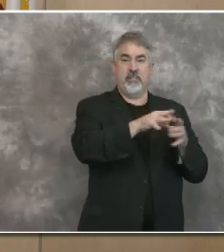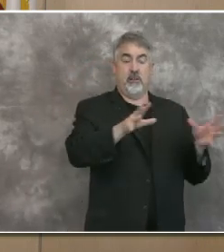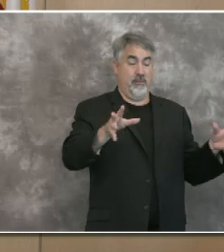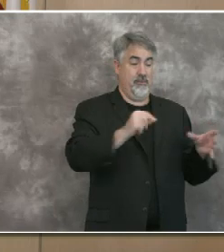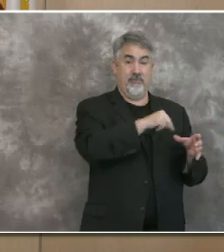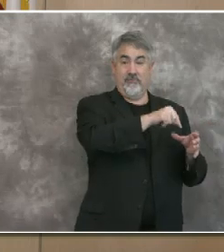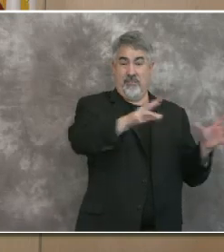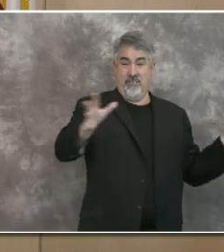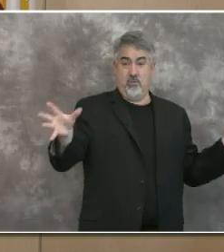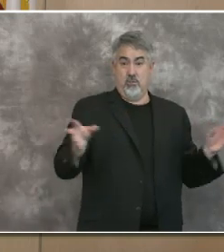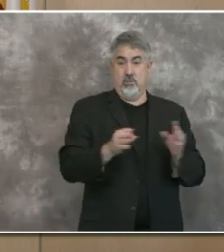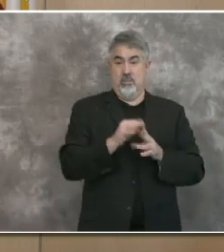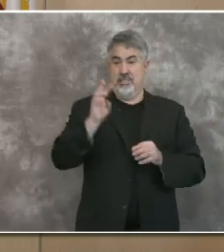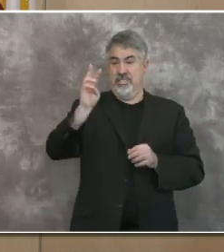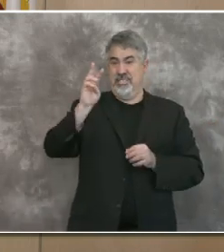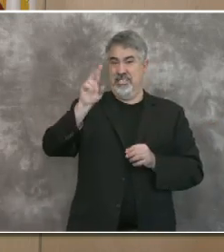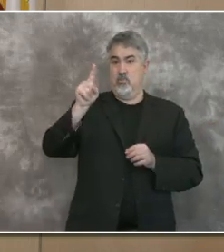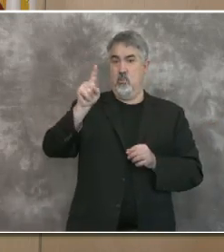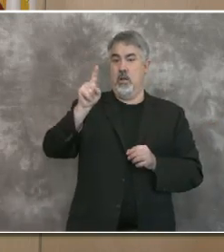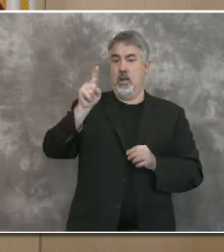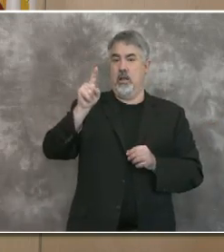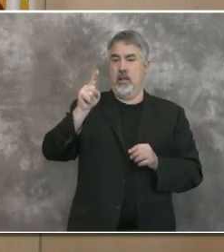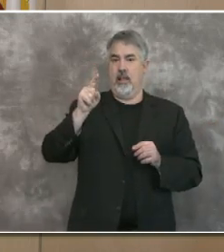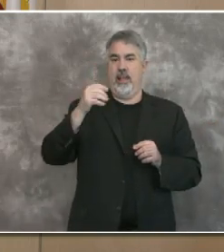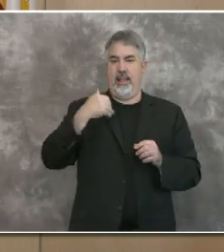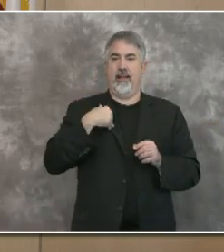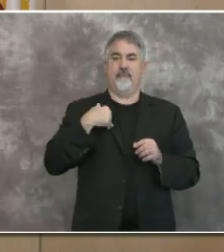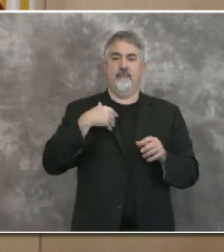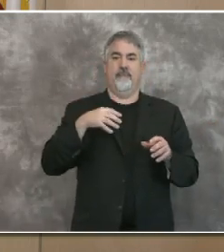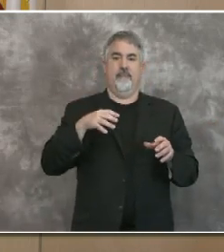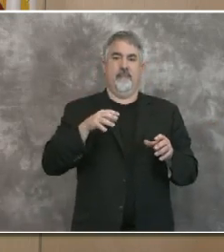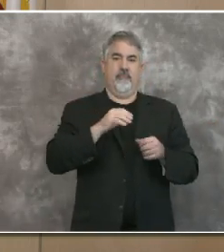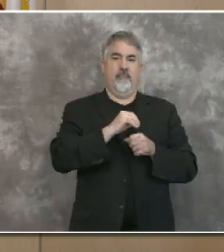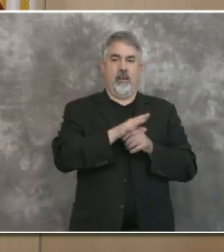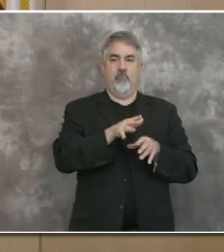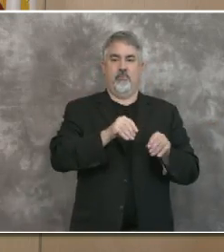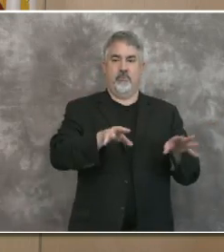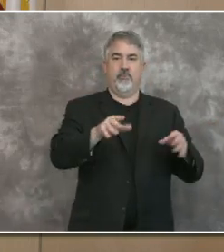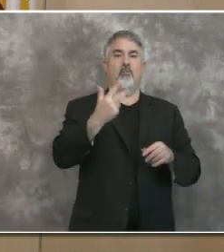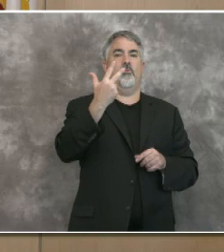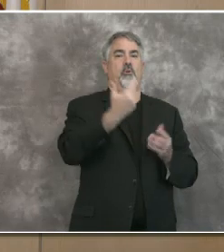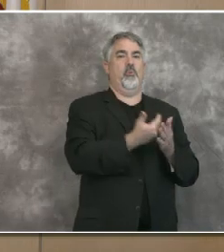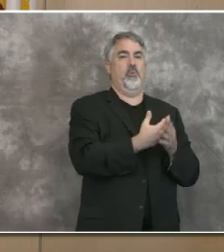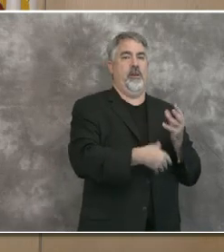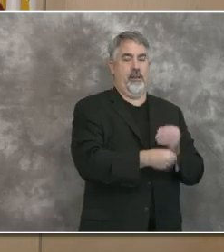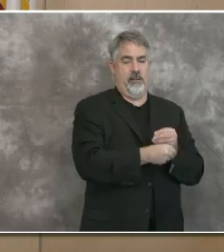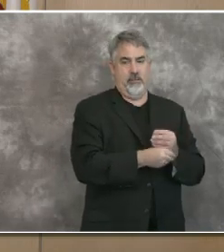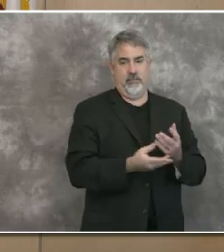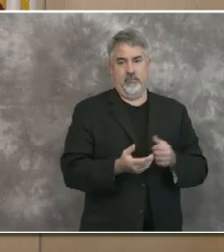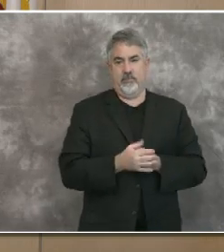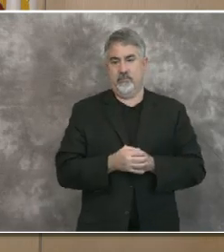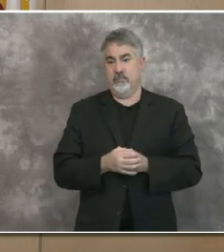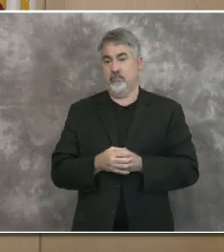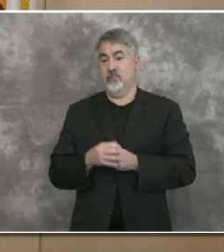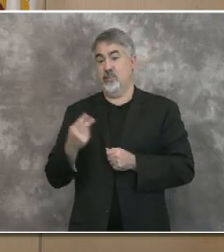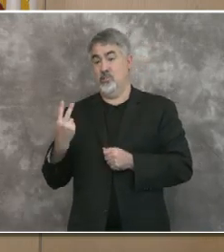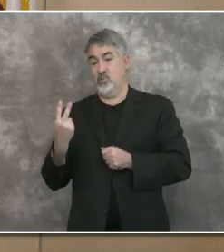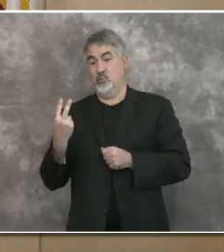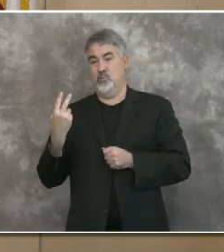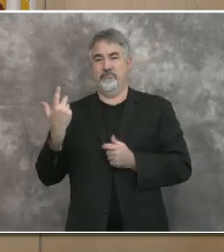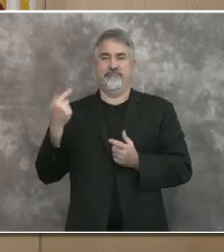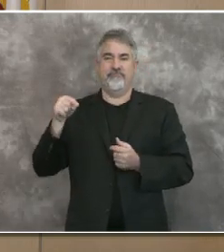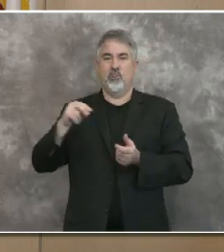of 61 confirmed active outbreaks. We have 3 new outbreaks. 2 are in congregate